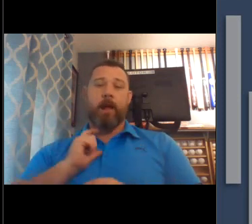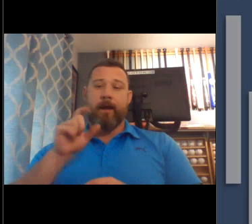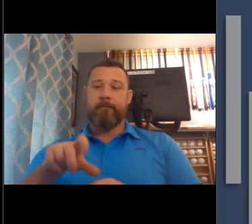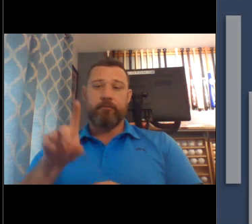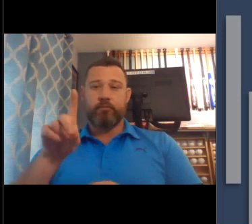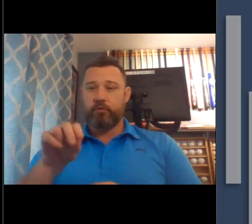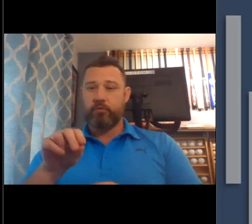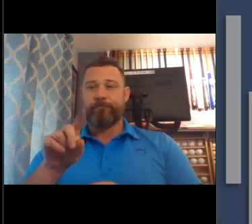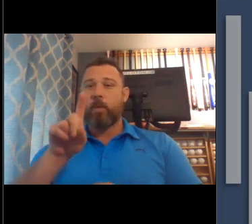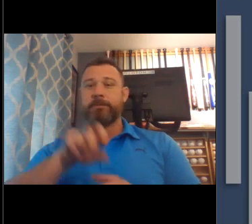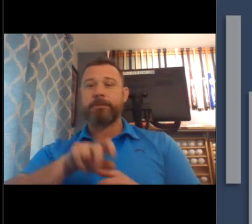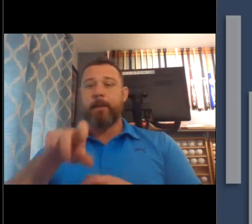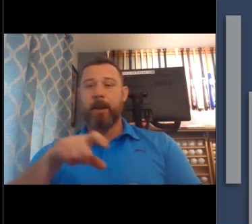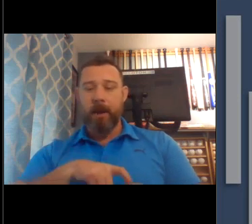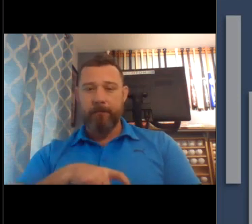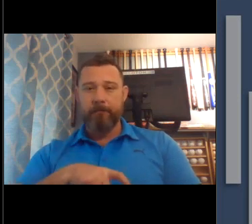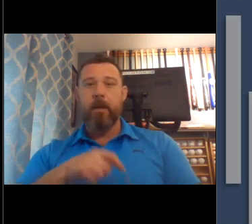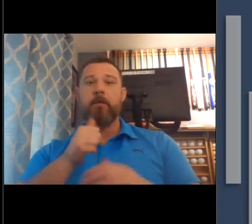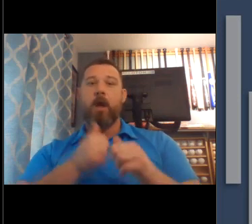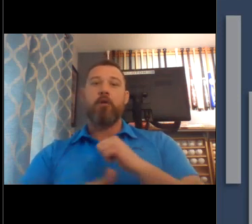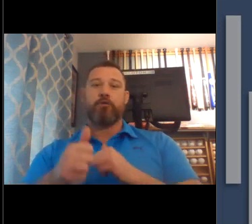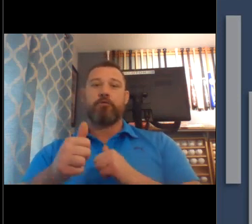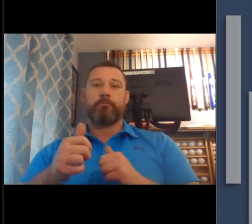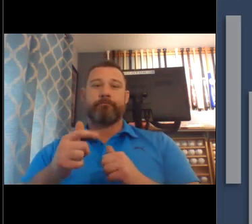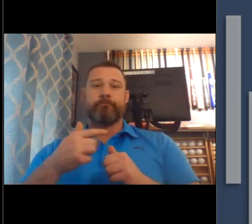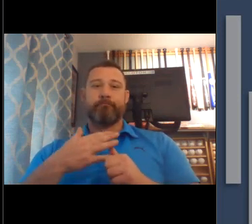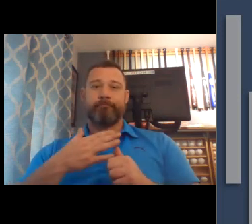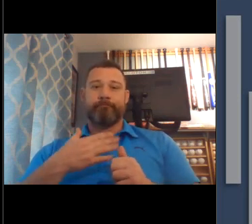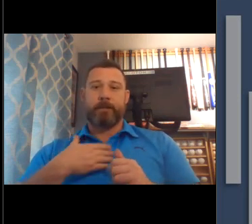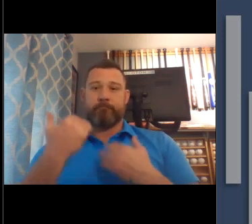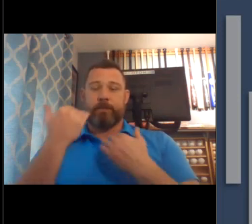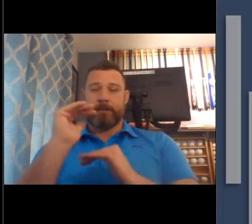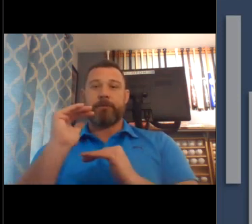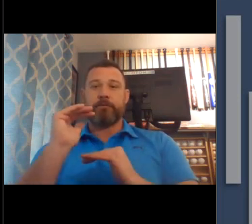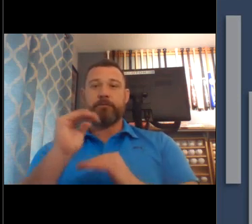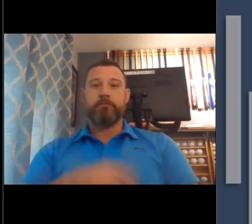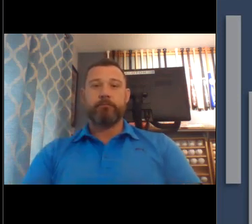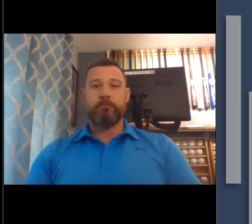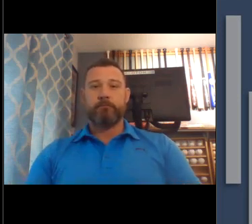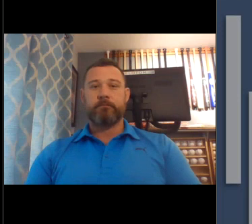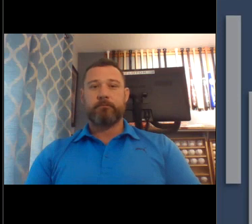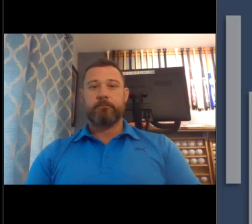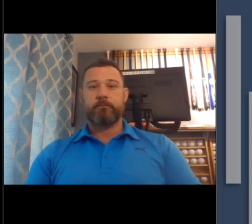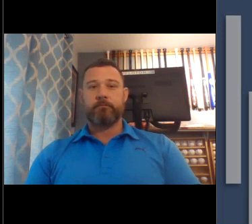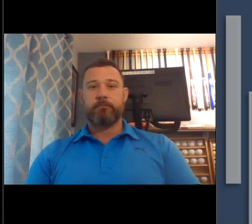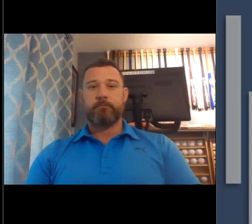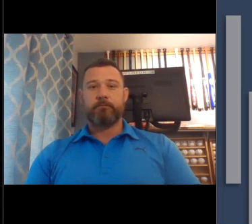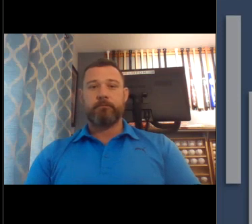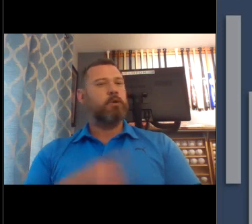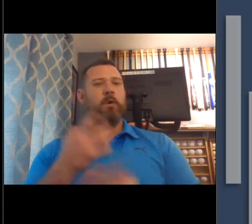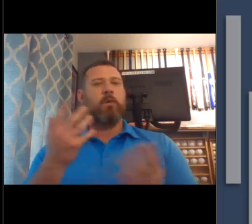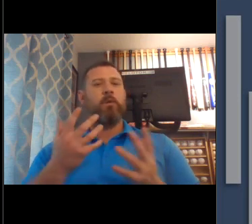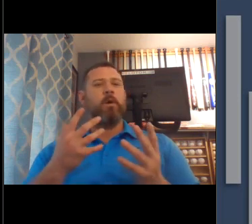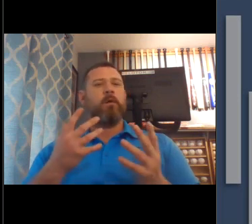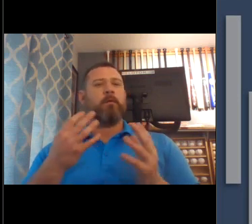one step at a time, and under the constraints that I have. Yeah, just a follow-up. So what feedback did you receive